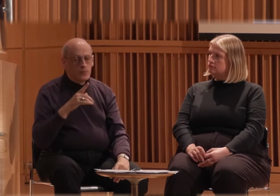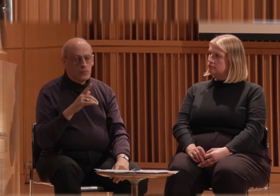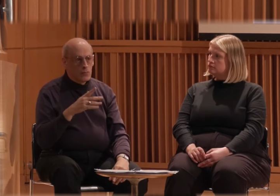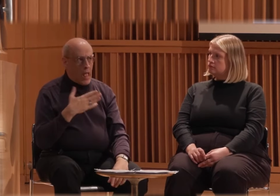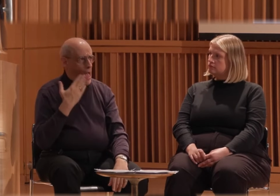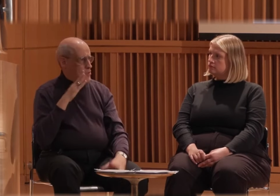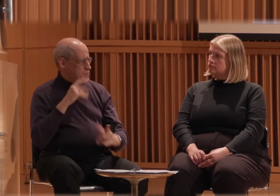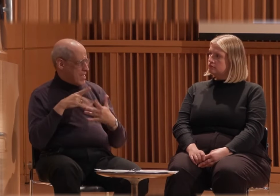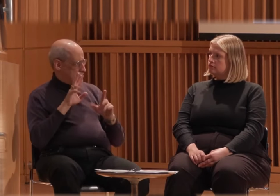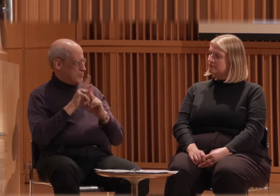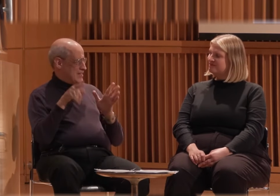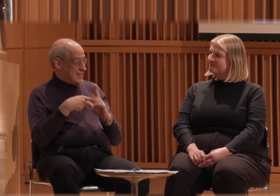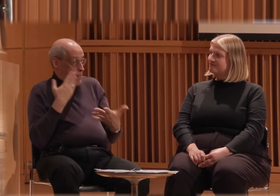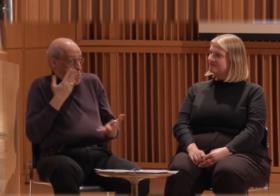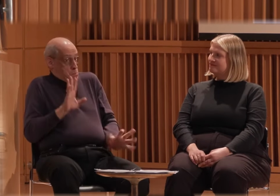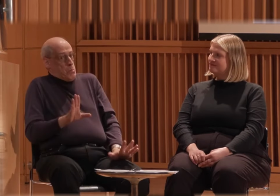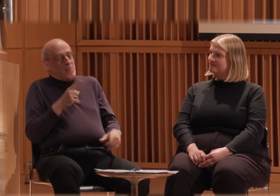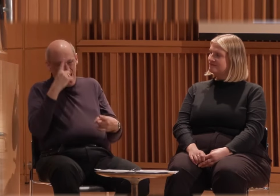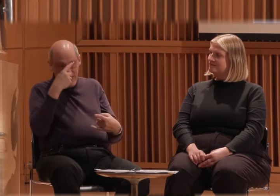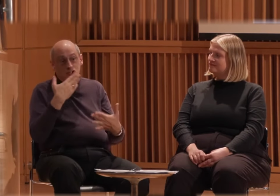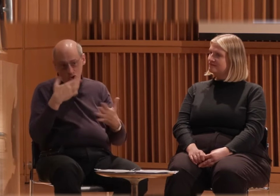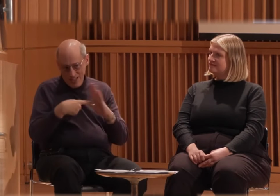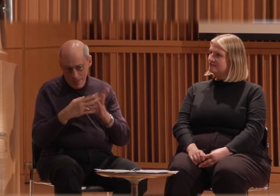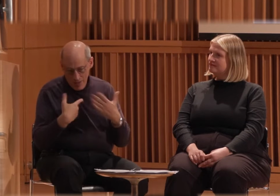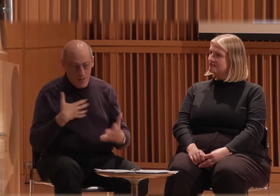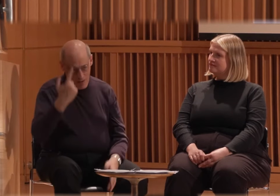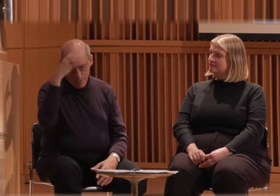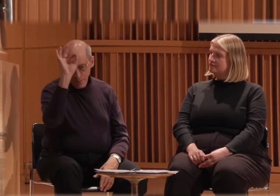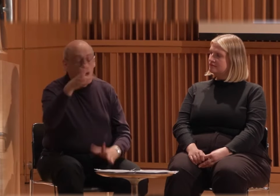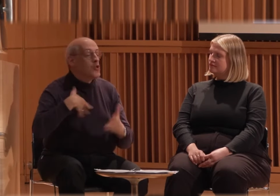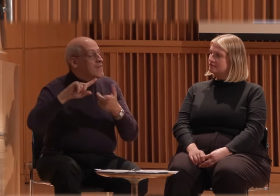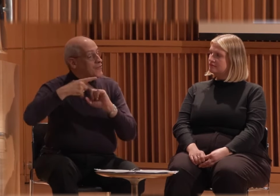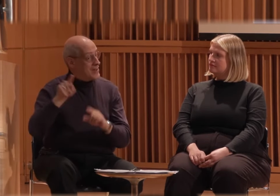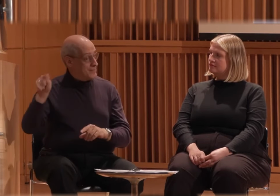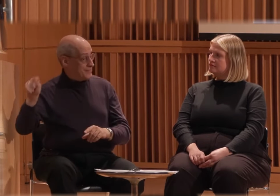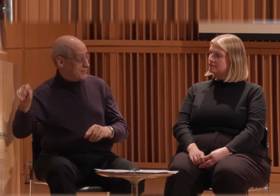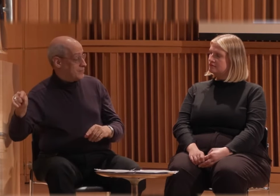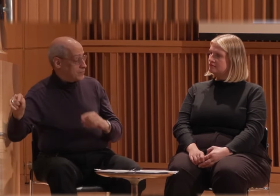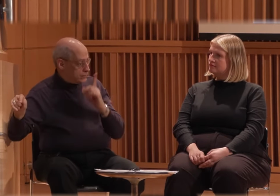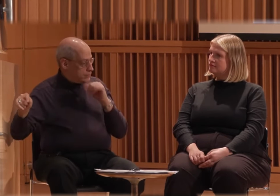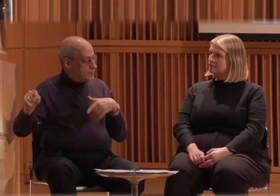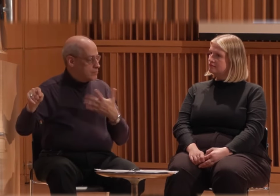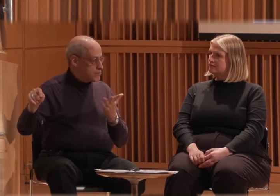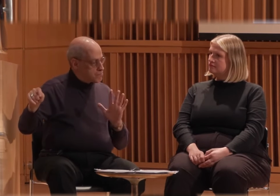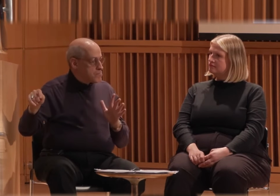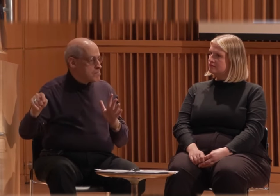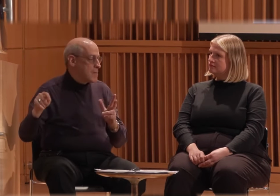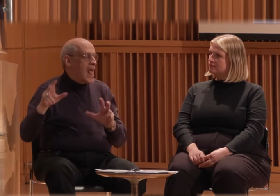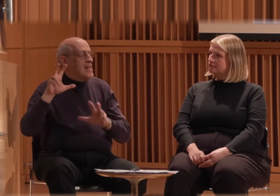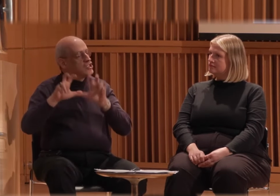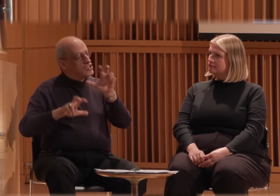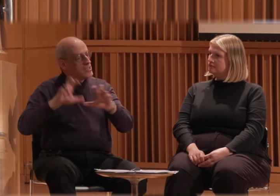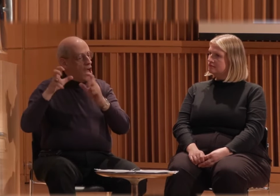don't know why I'm using this example, but I actually think it's a good one. So I have a friend who's like a stock